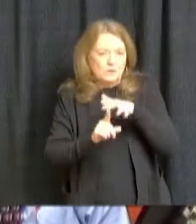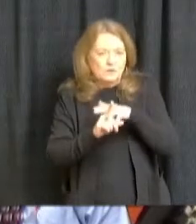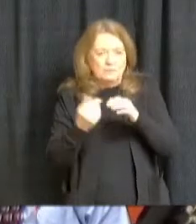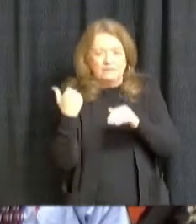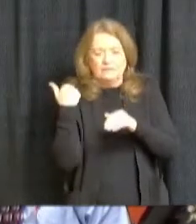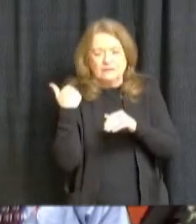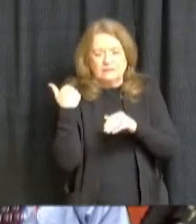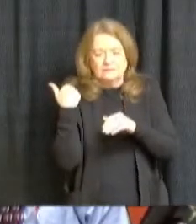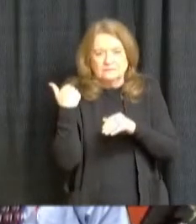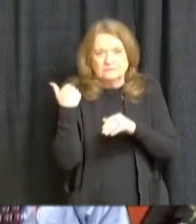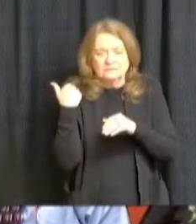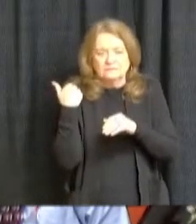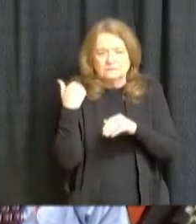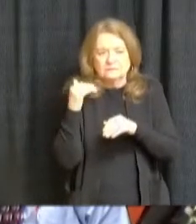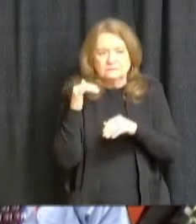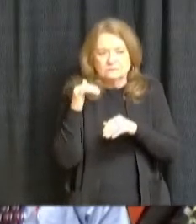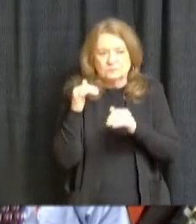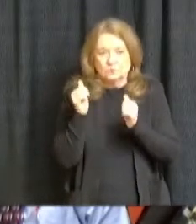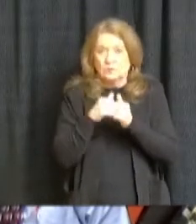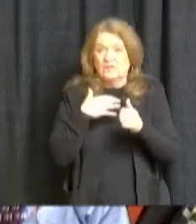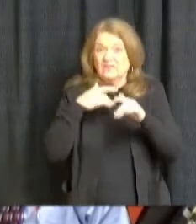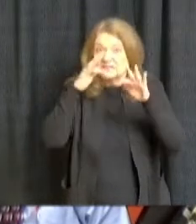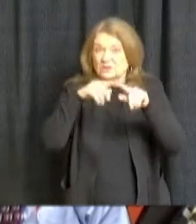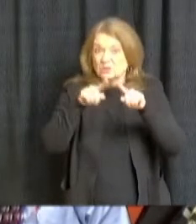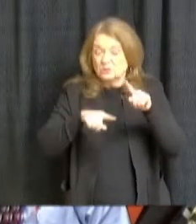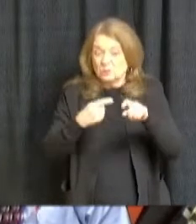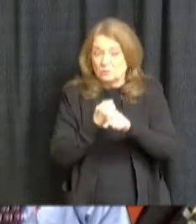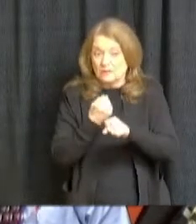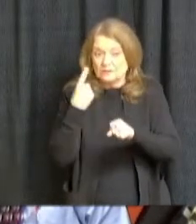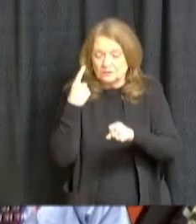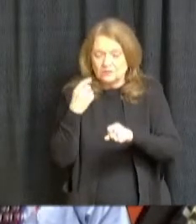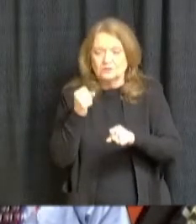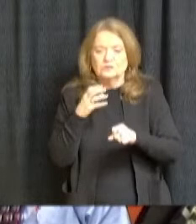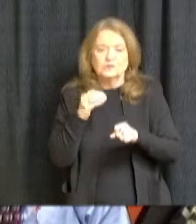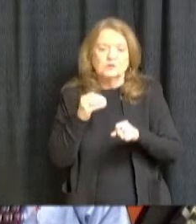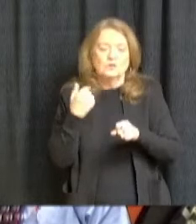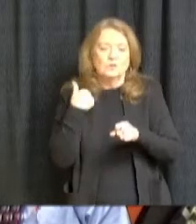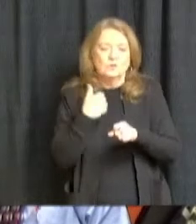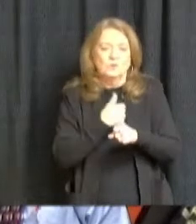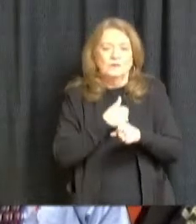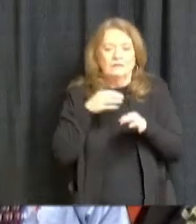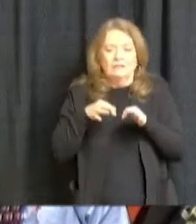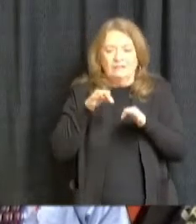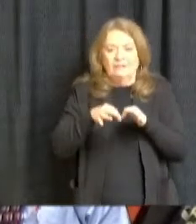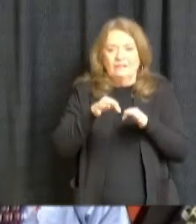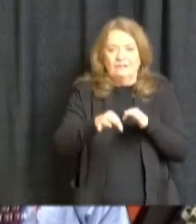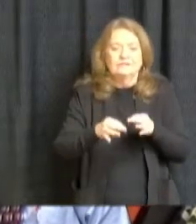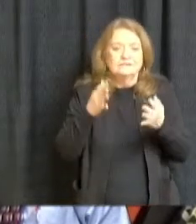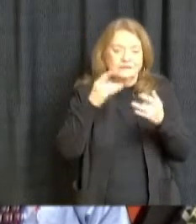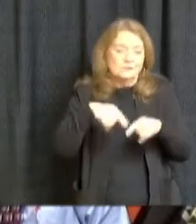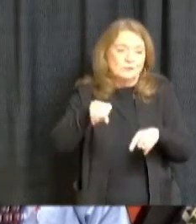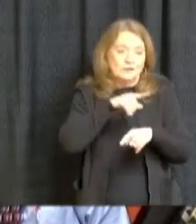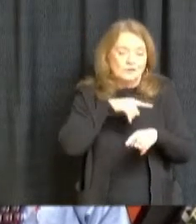one. That was with the snowstorm last year. So we pushed it back a couple times, and that's why it's so fresh on y'all's mind that y'all have seen